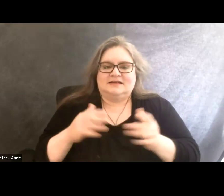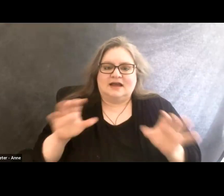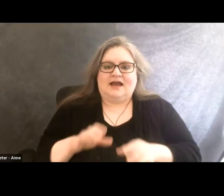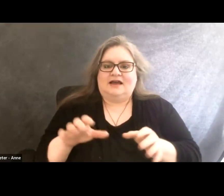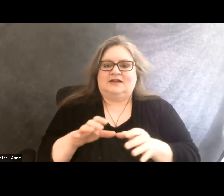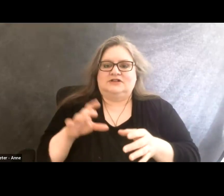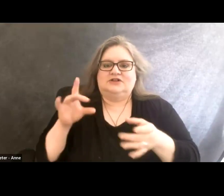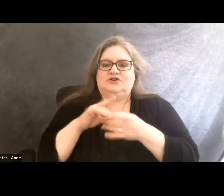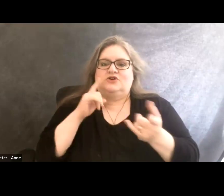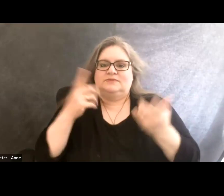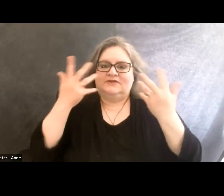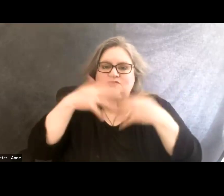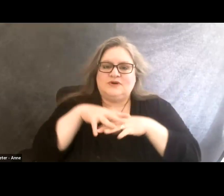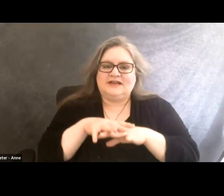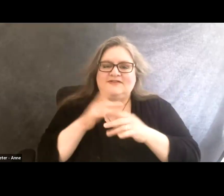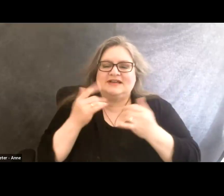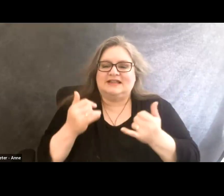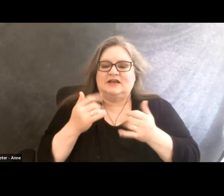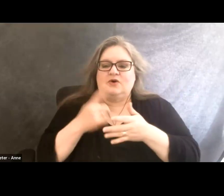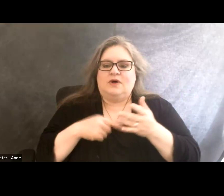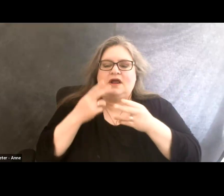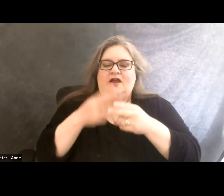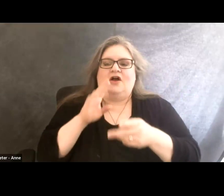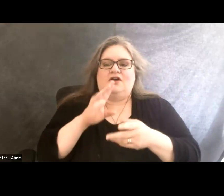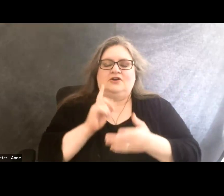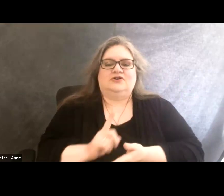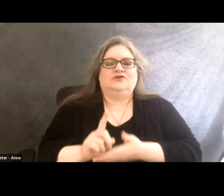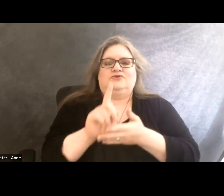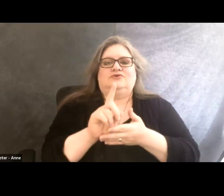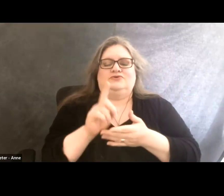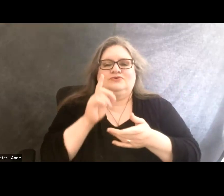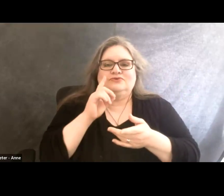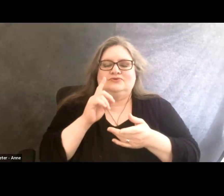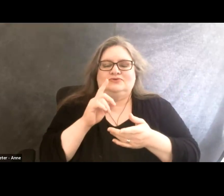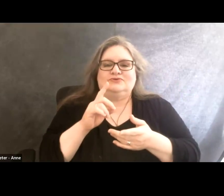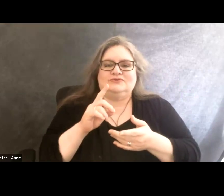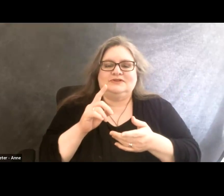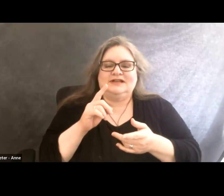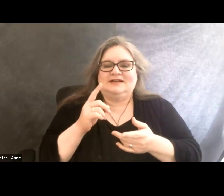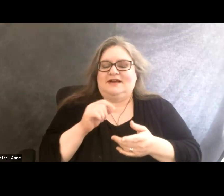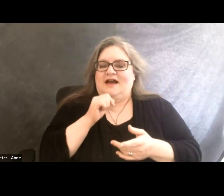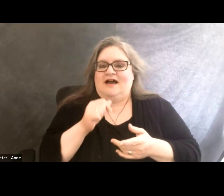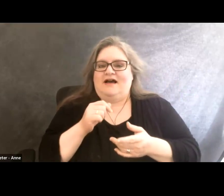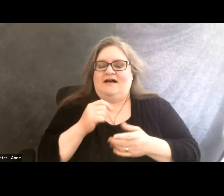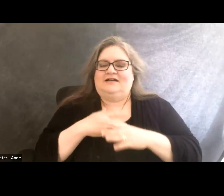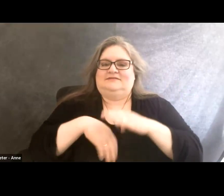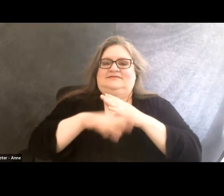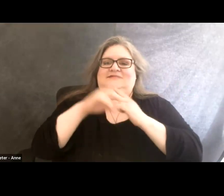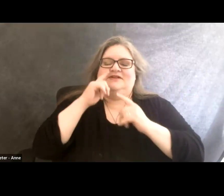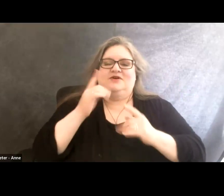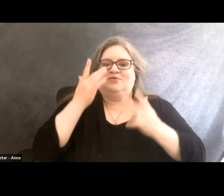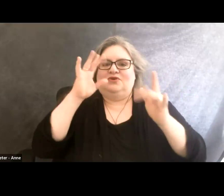of weaving this, what I call your unique uninhibited brilliance into your offerings?